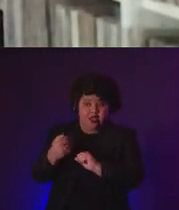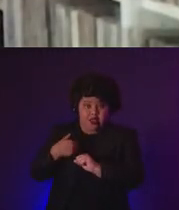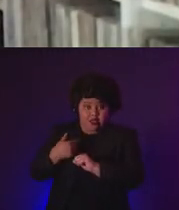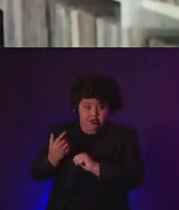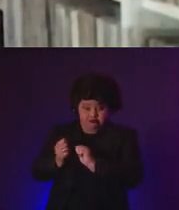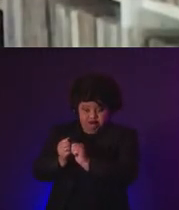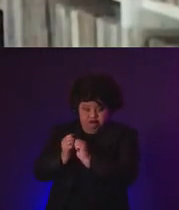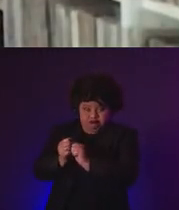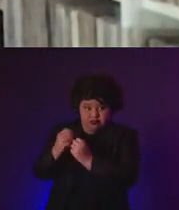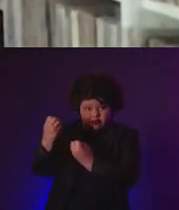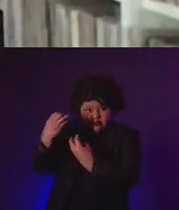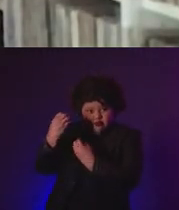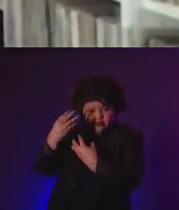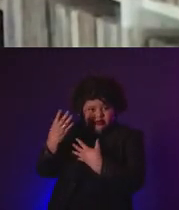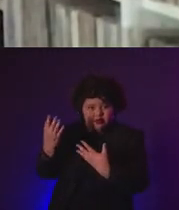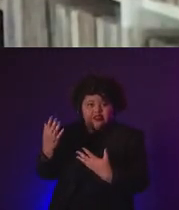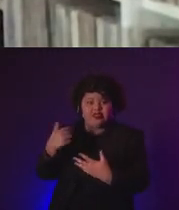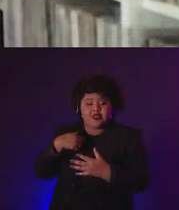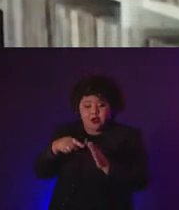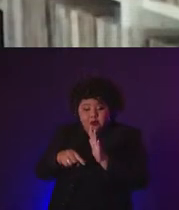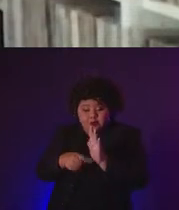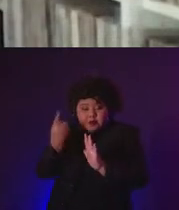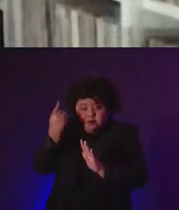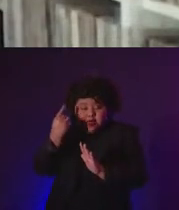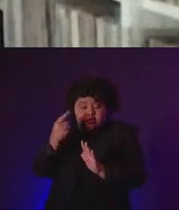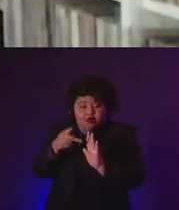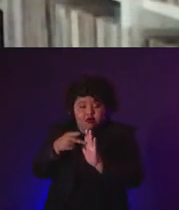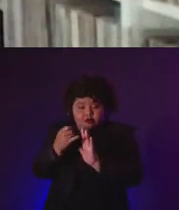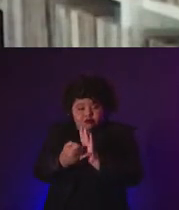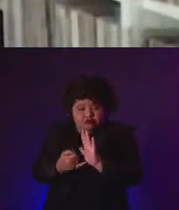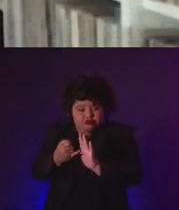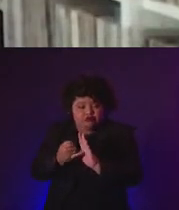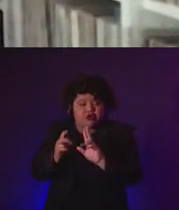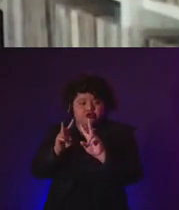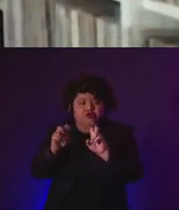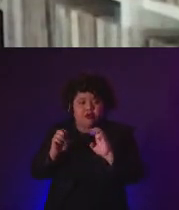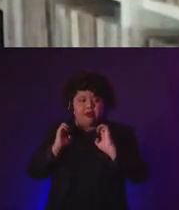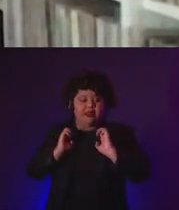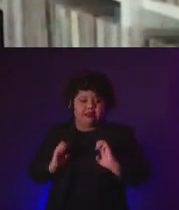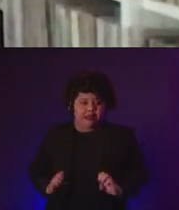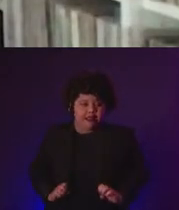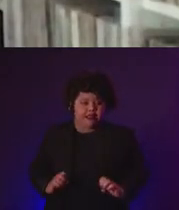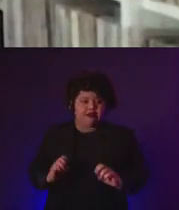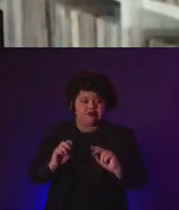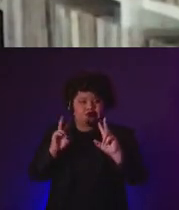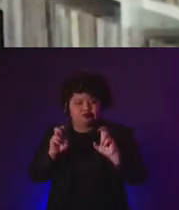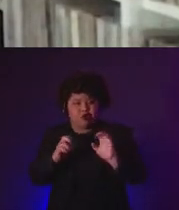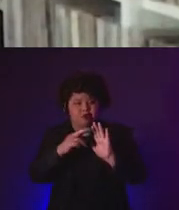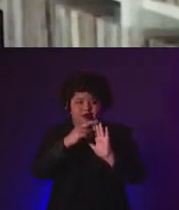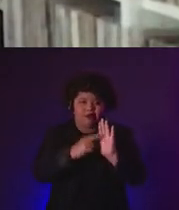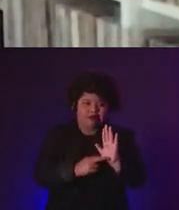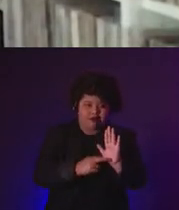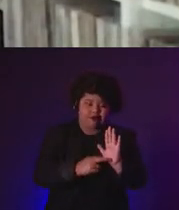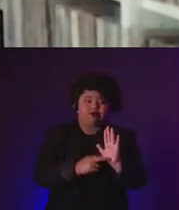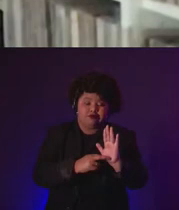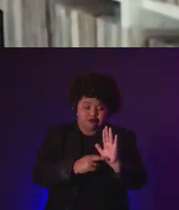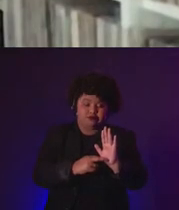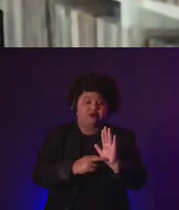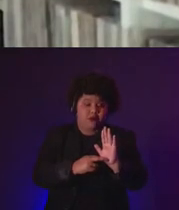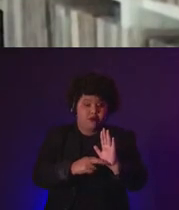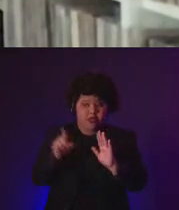after coming to UNC was for the ASNE about the ethics of reporting. Phil analyzed a large survey